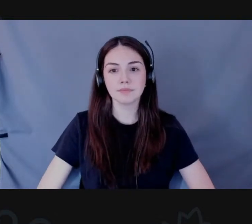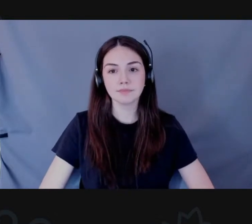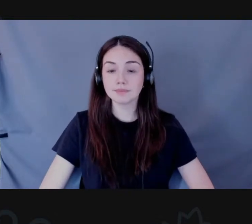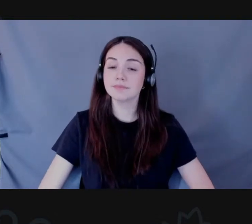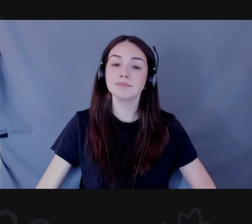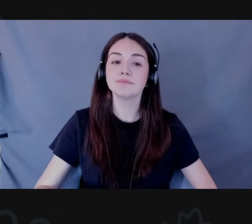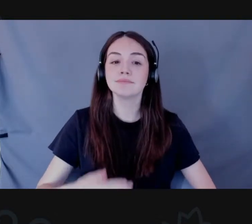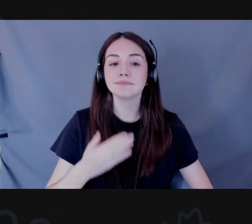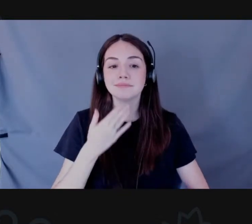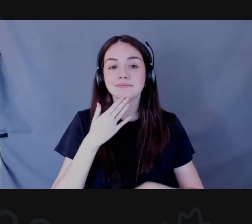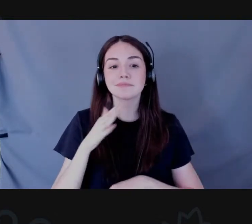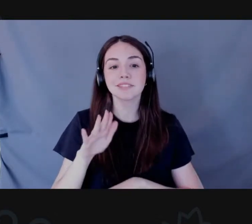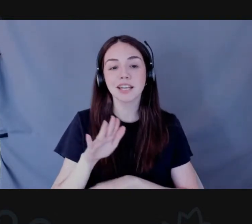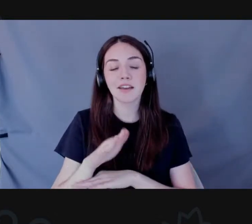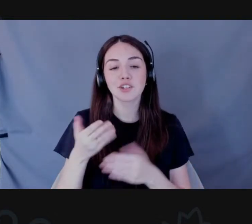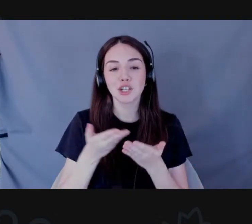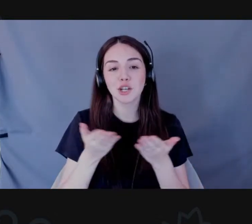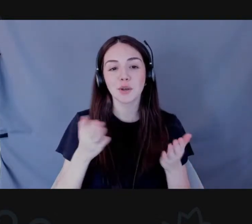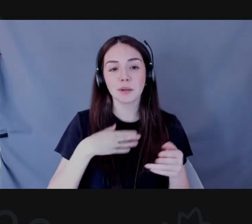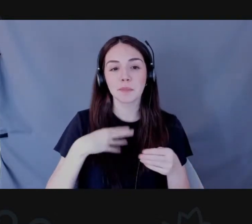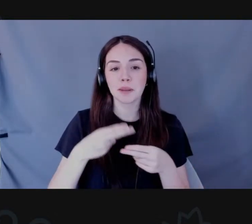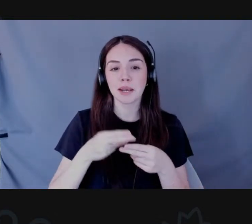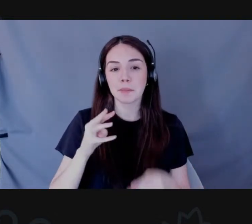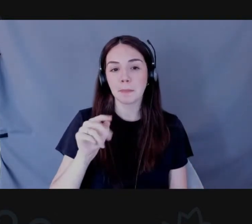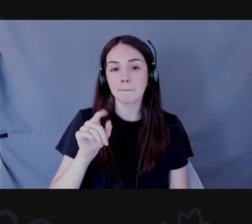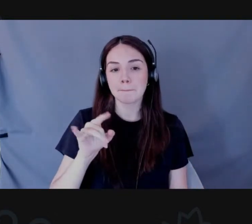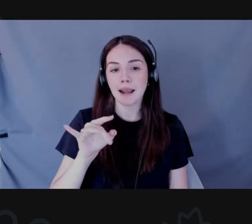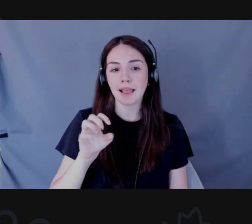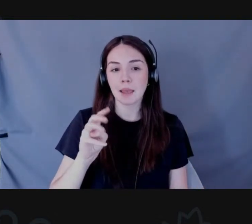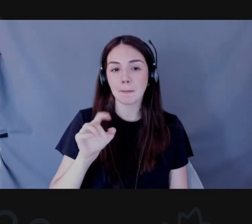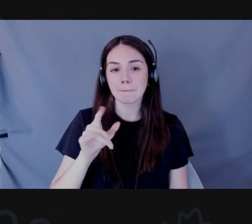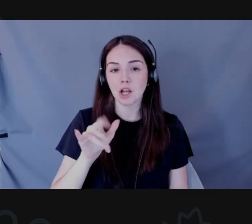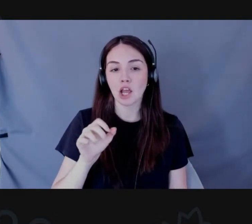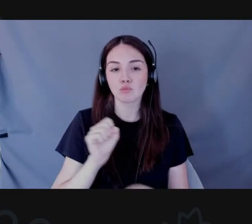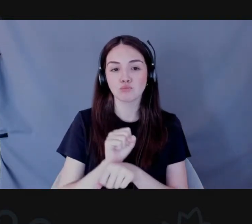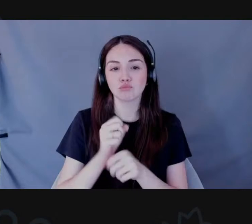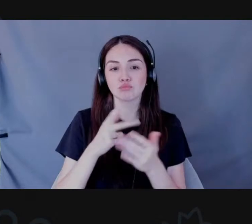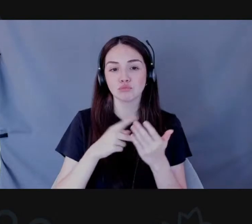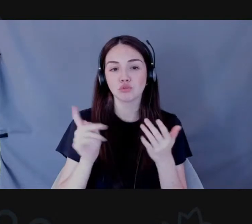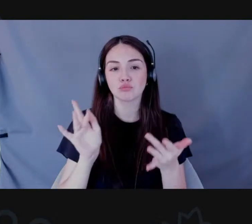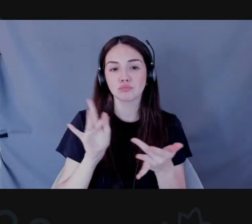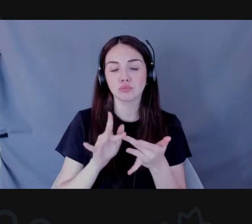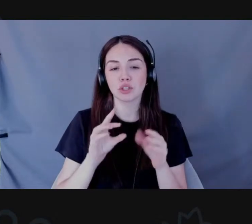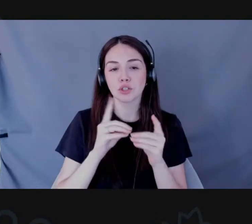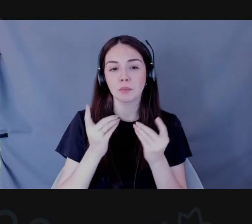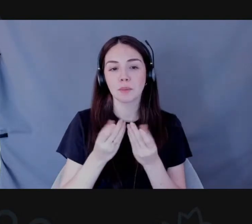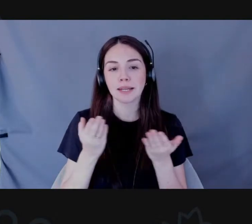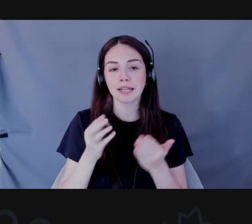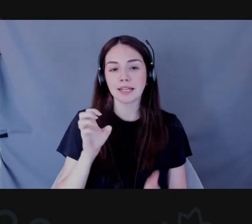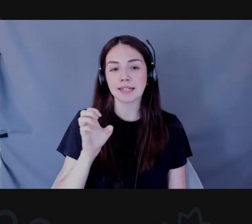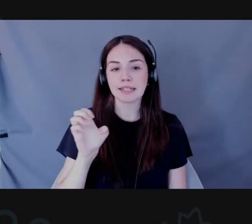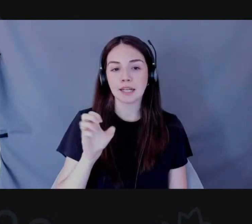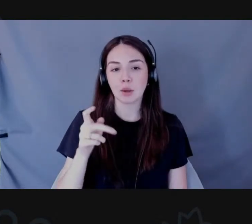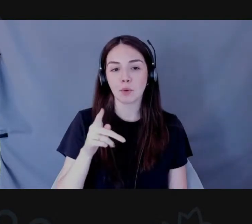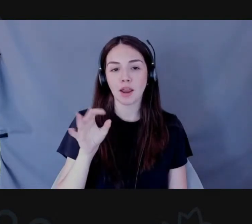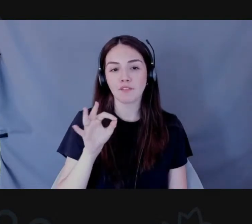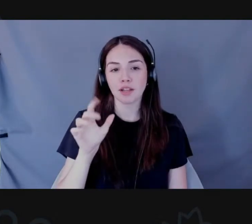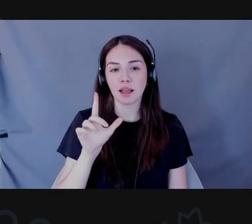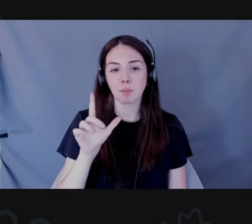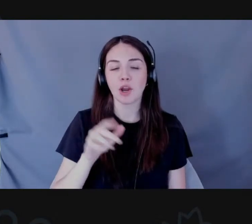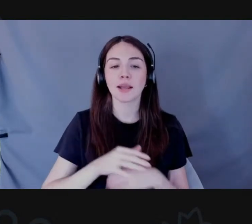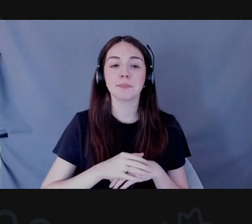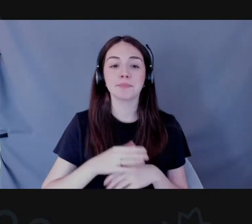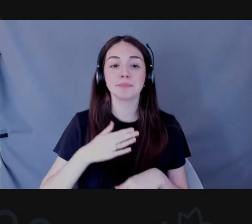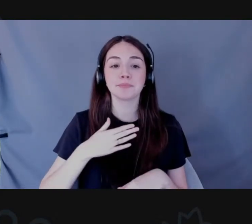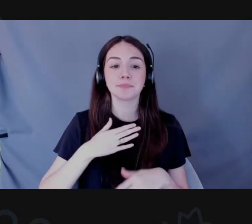Good afternoon, everyone. My name is Madeline McCauley, and I work in the Programs and Outreach Department here at Enoch Pratt Free Library. It's my